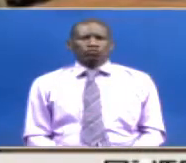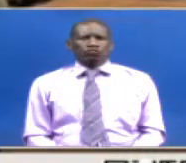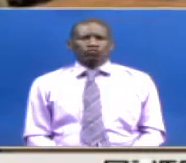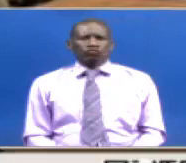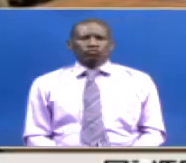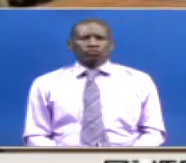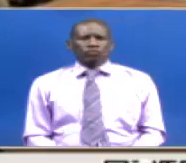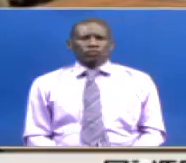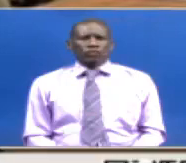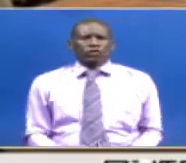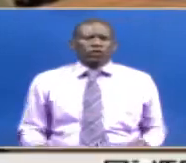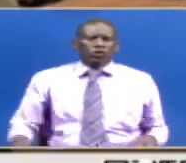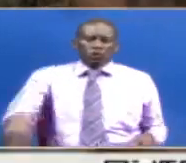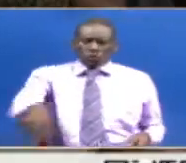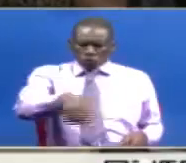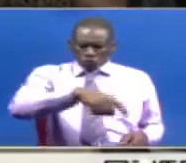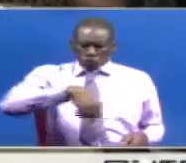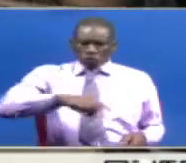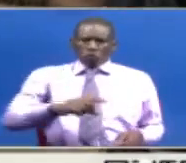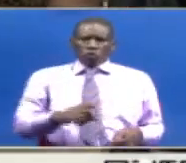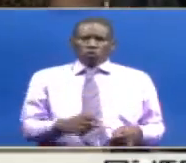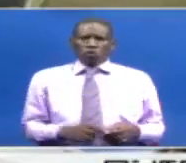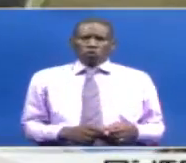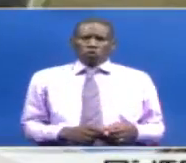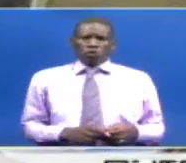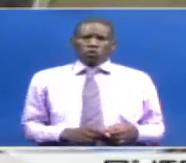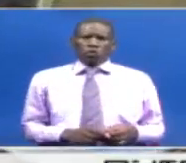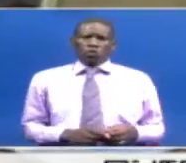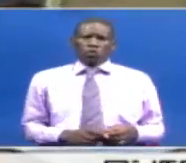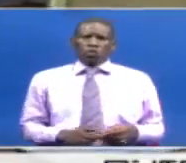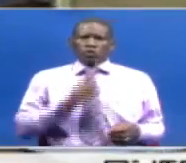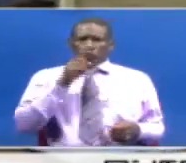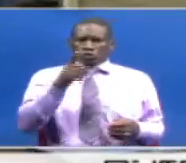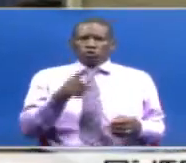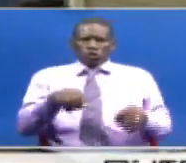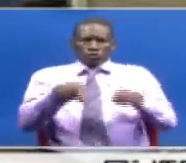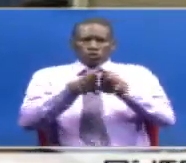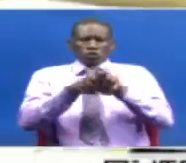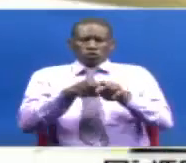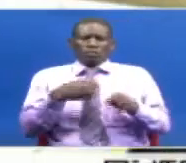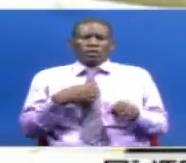We told for you people Mugandi to go, I was also able to.